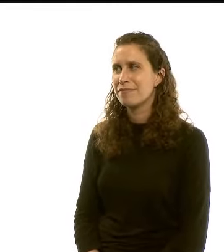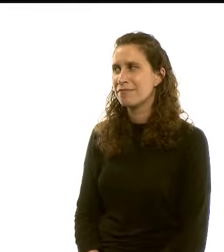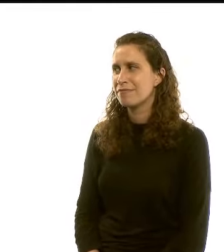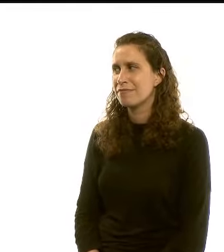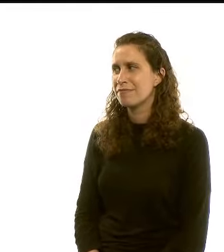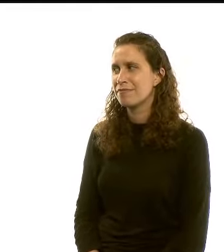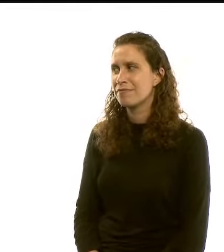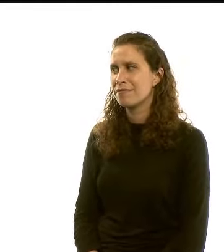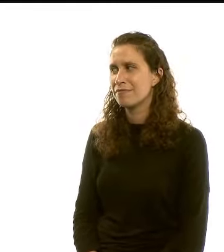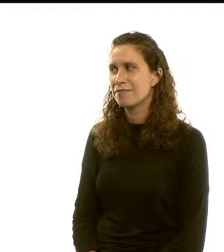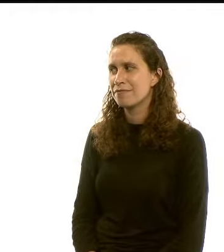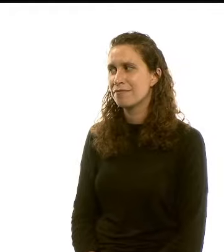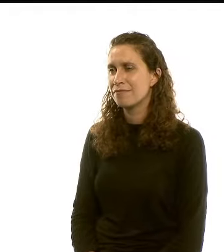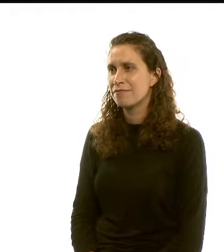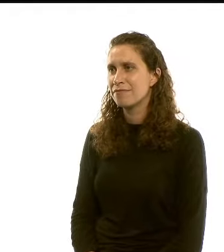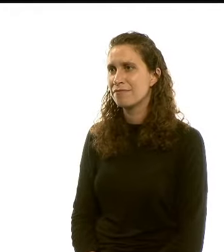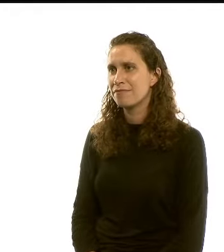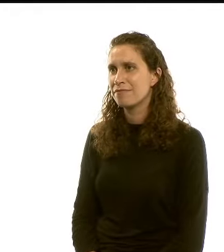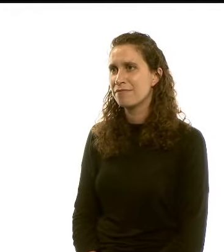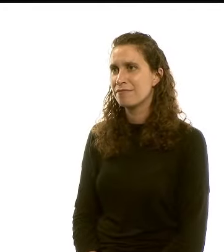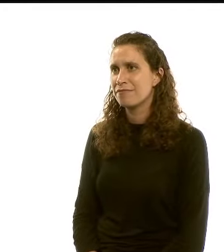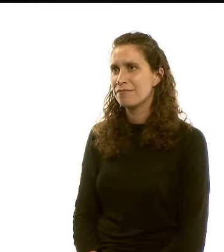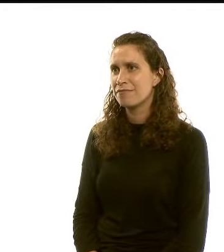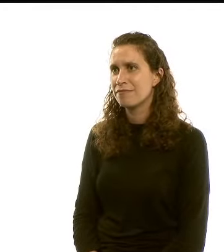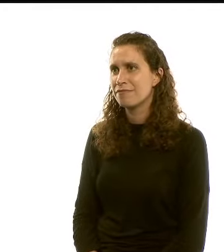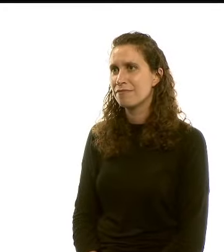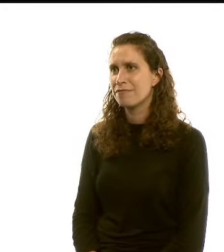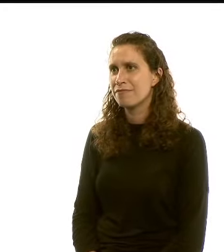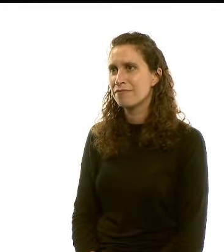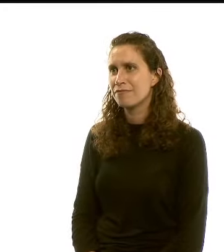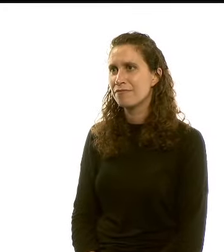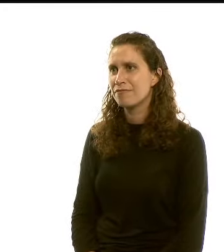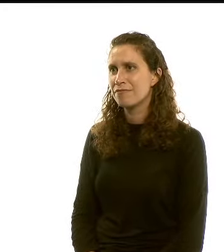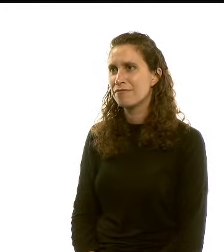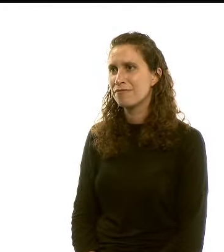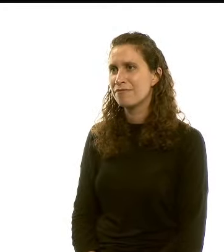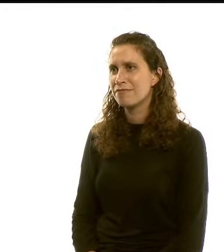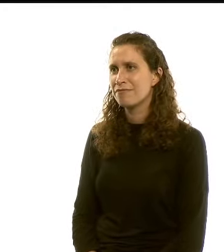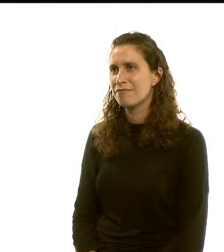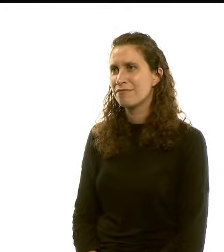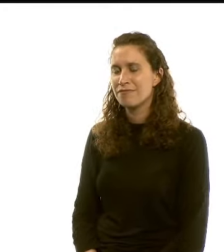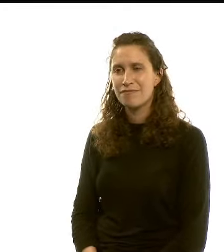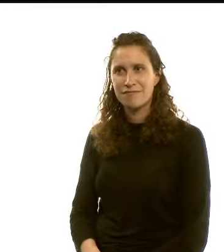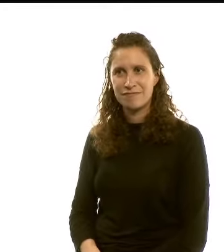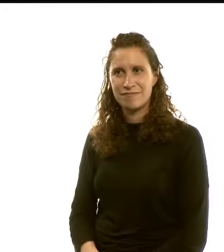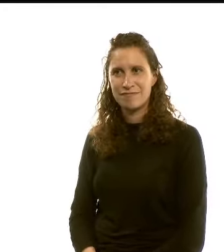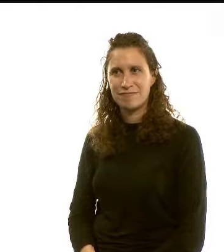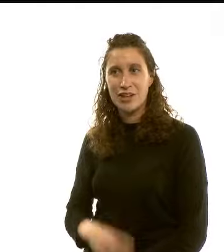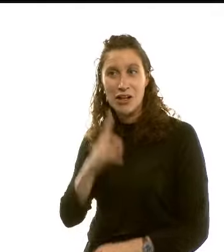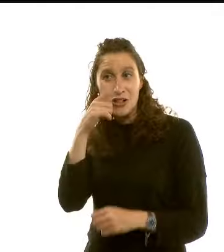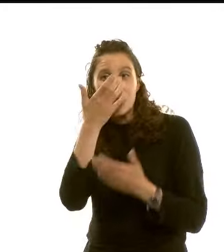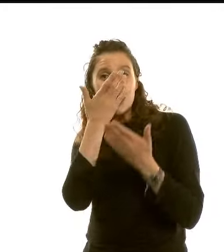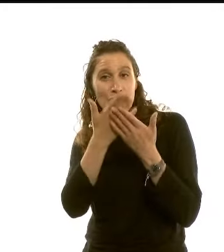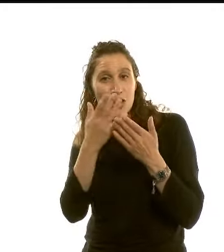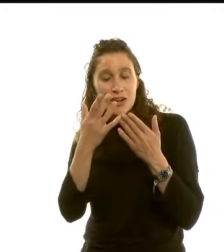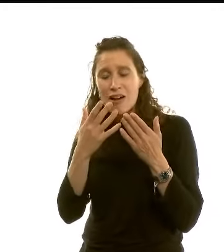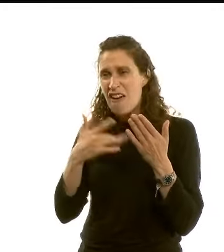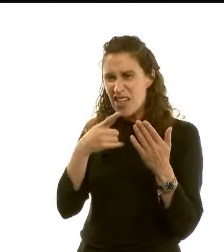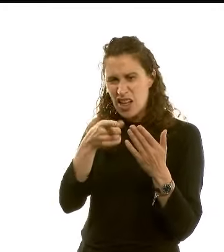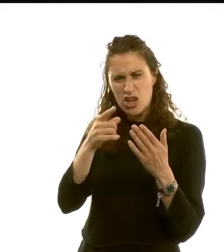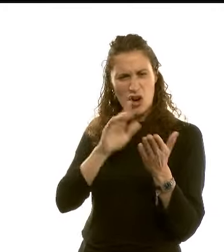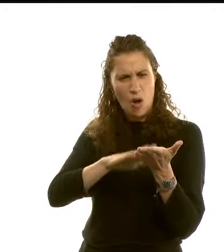Joe. I'm getting there. I like these eyes. I think I could put that on. Vic, this is looking very good so far, I've got to say. I feel like you're complimenting Vic more than me. No, it's